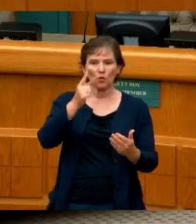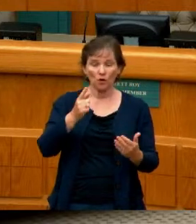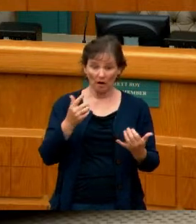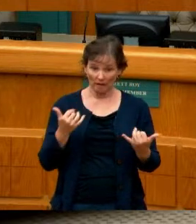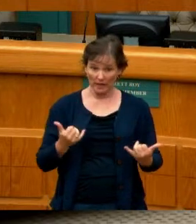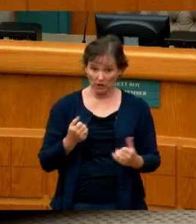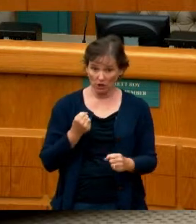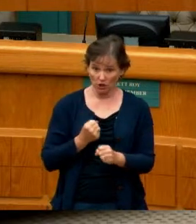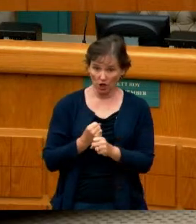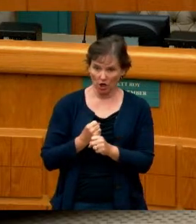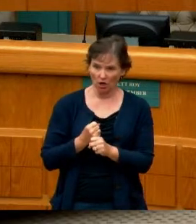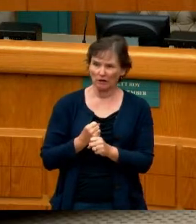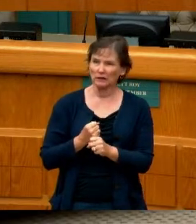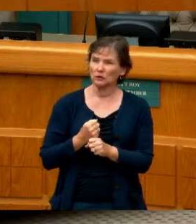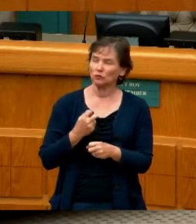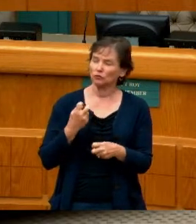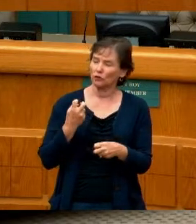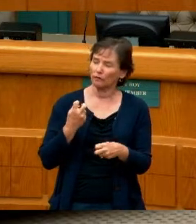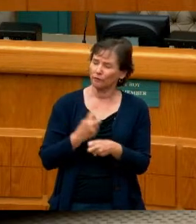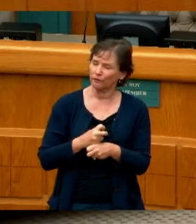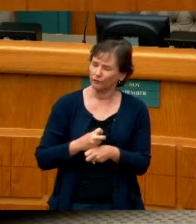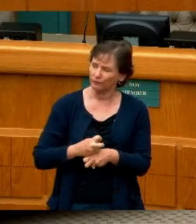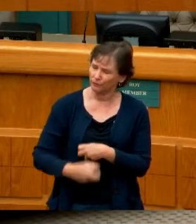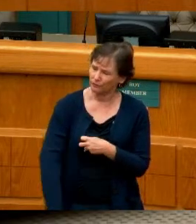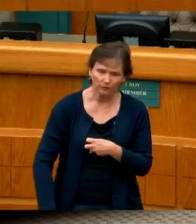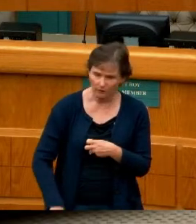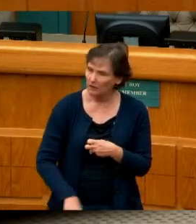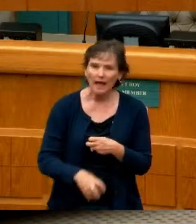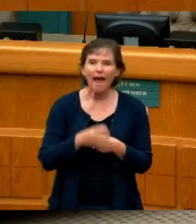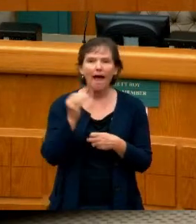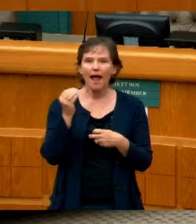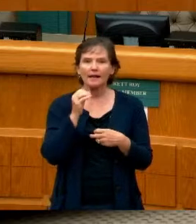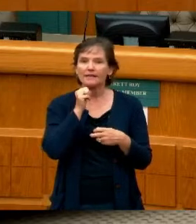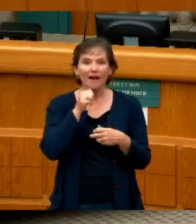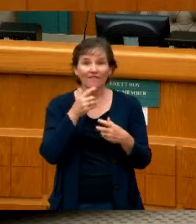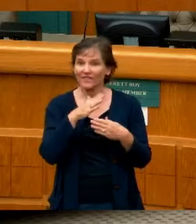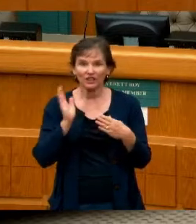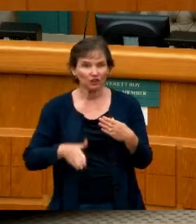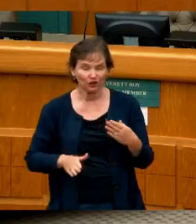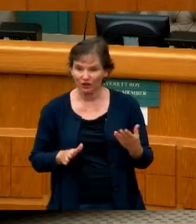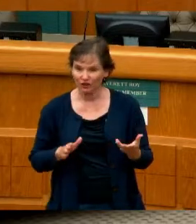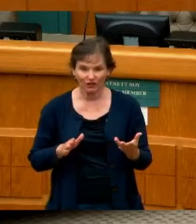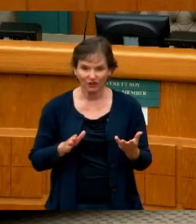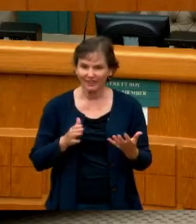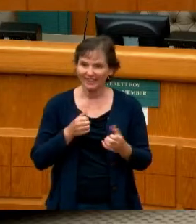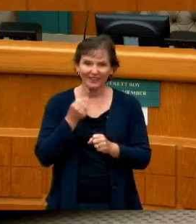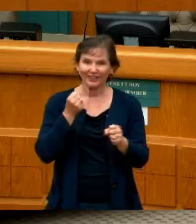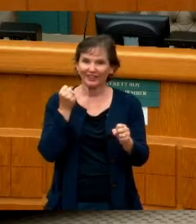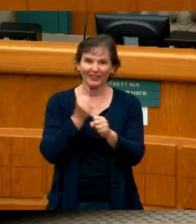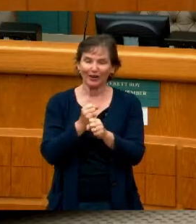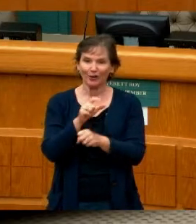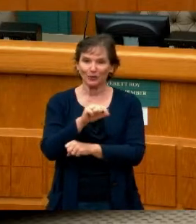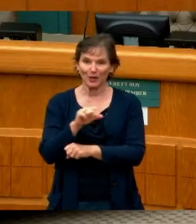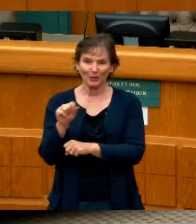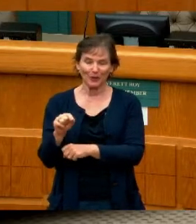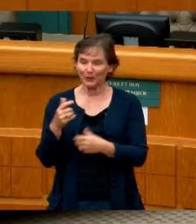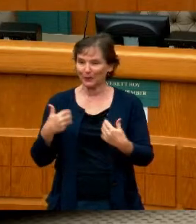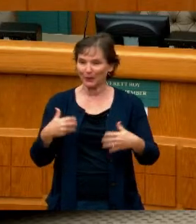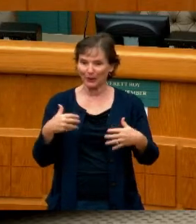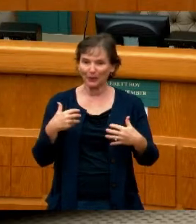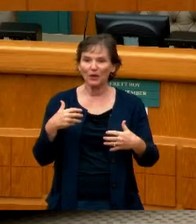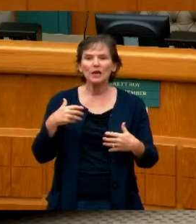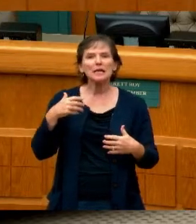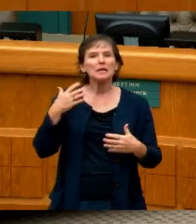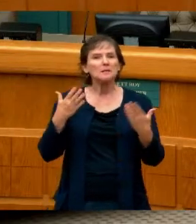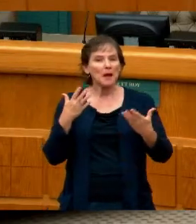how much we have to be thankful for. This has been a rough year, and it's not over. But if you list